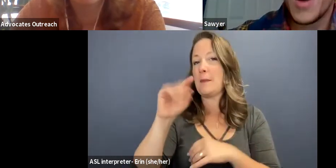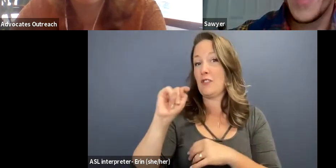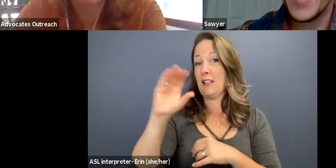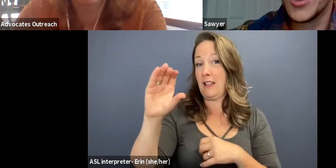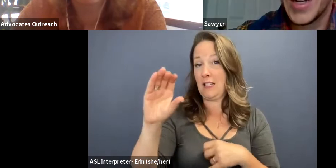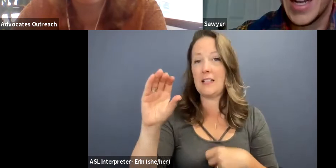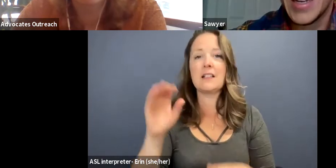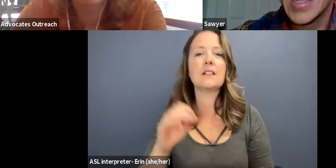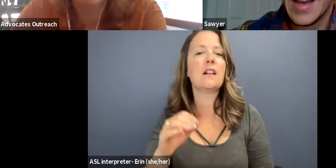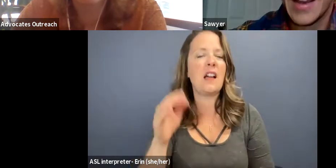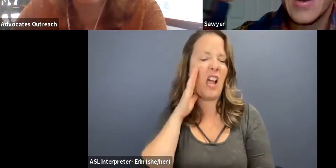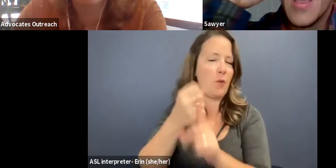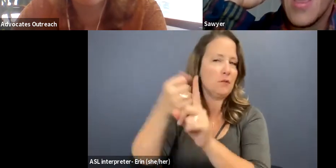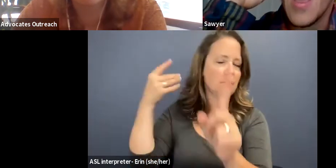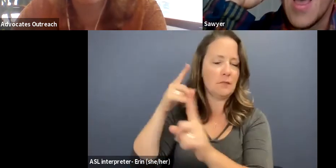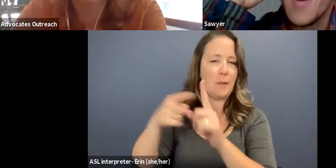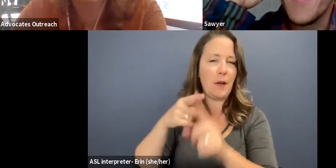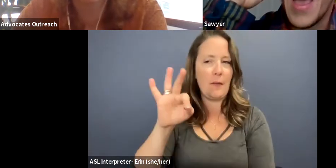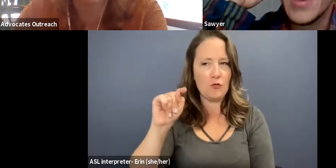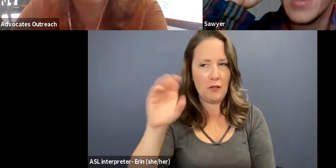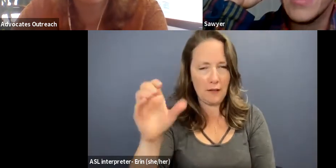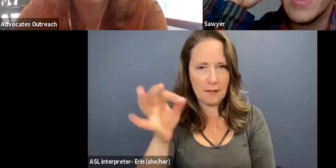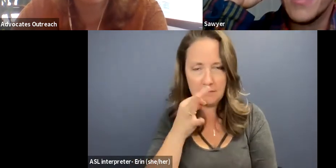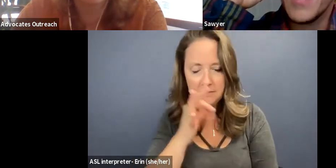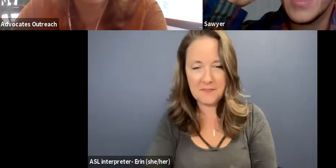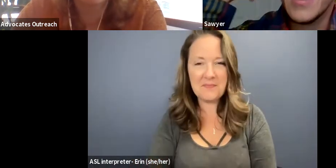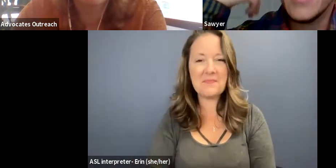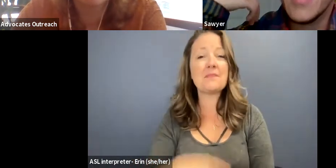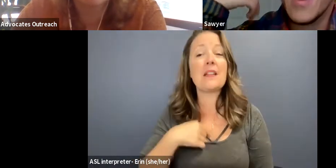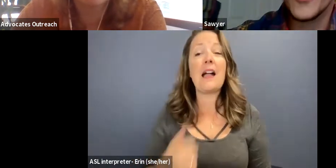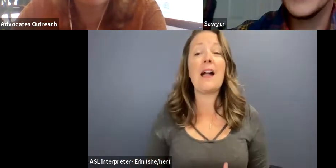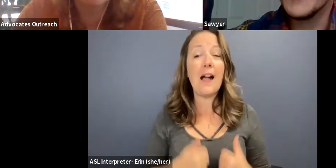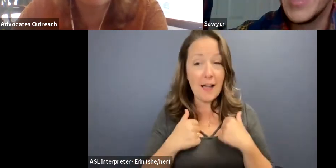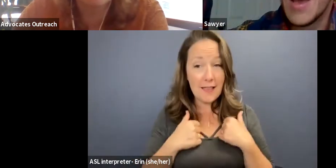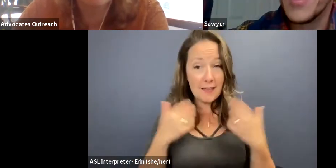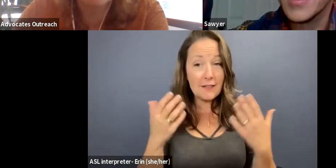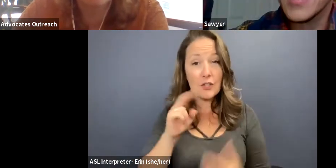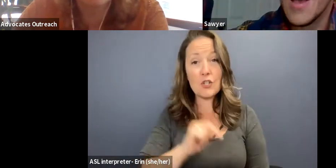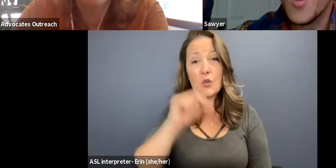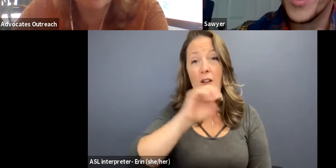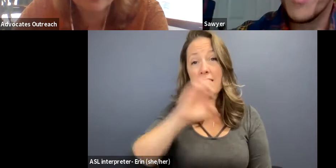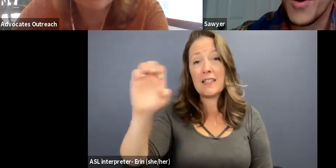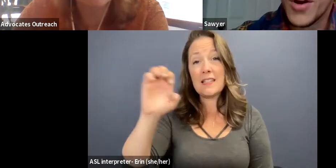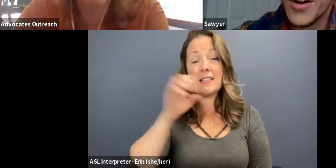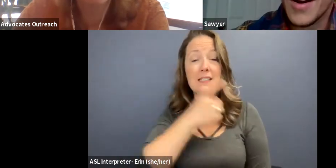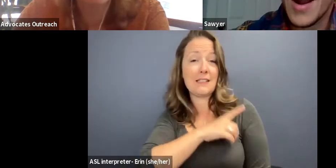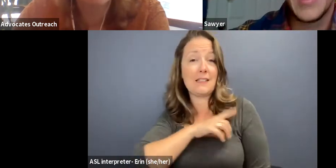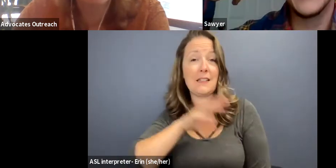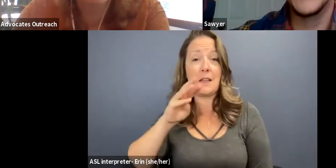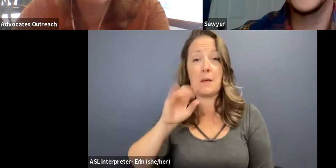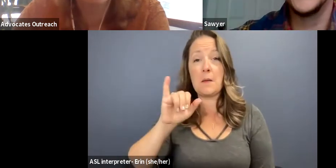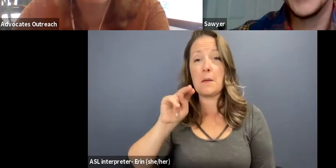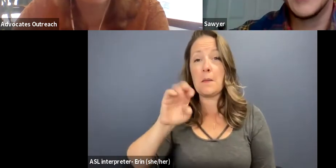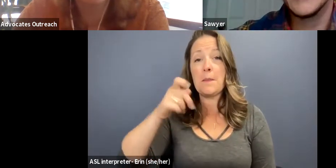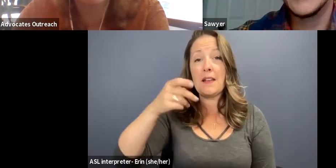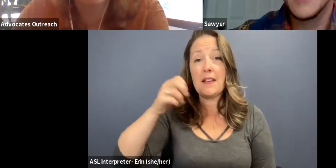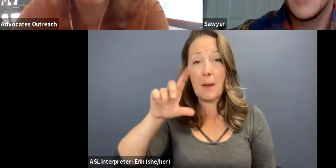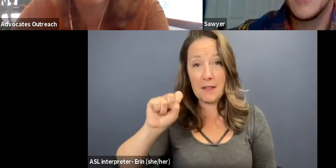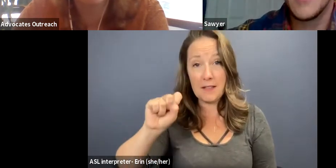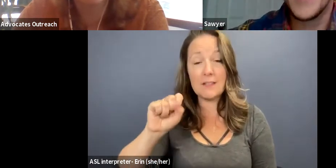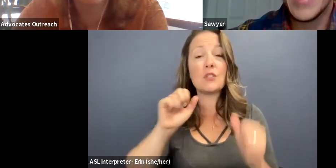educators. So thank you so much for joining us, and thanks to everybody who has introduced yourselves in the chat already. It's